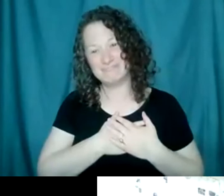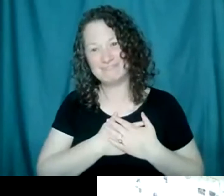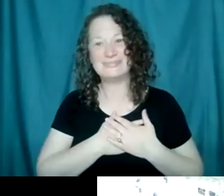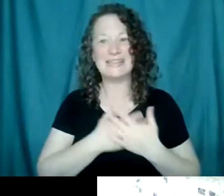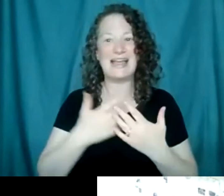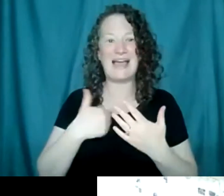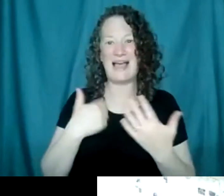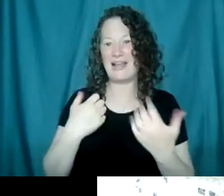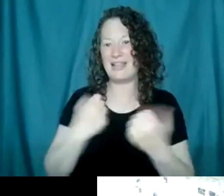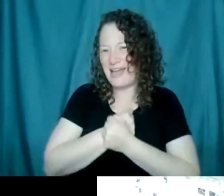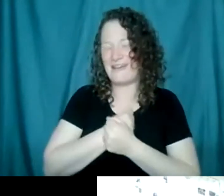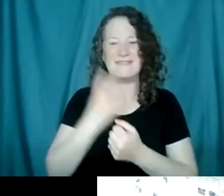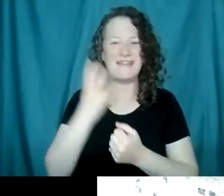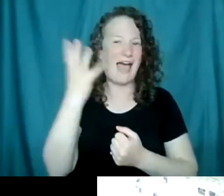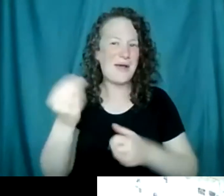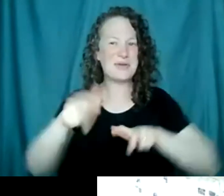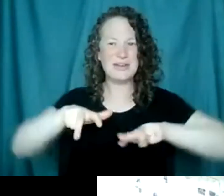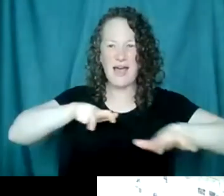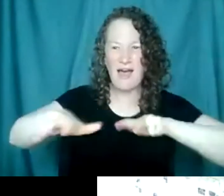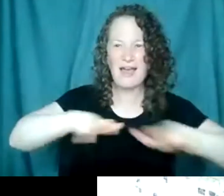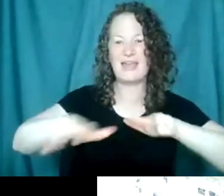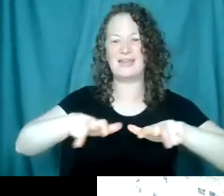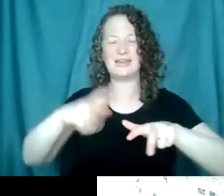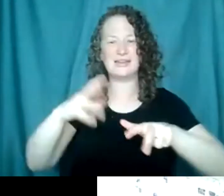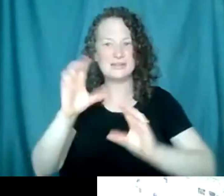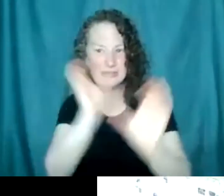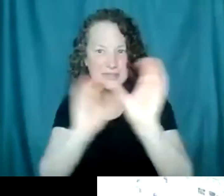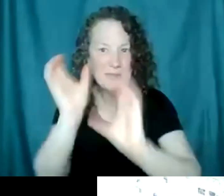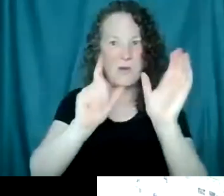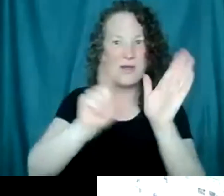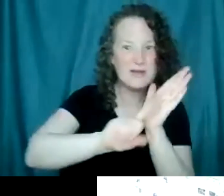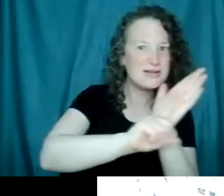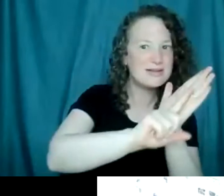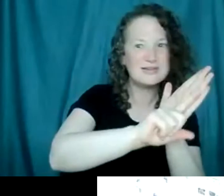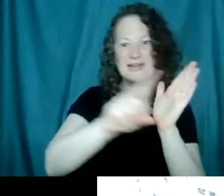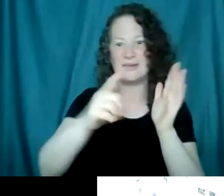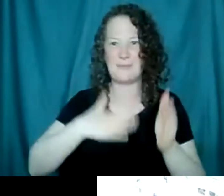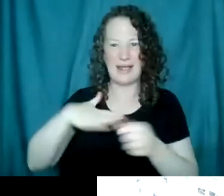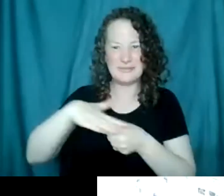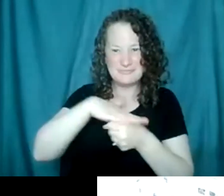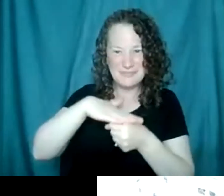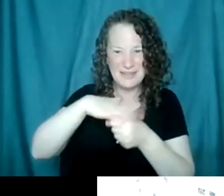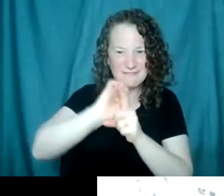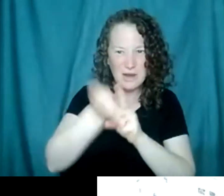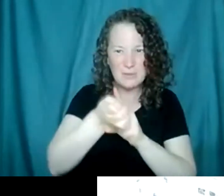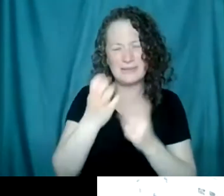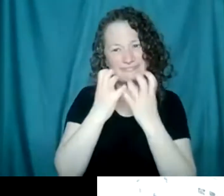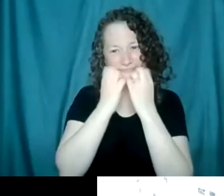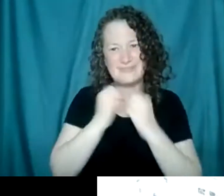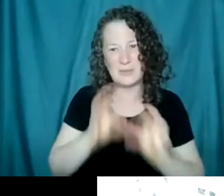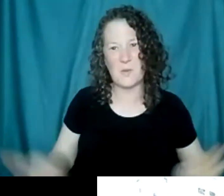go out and do hikes and be able to explore my local environment.